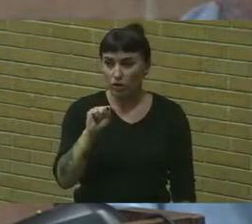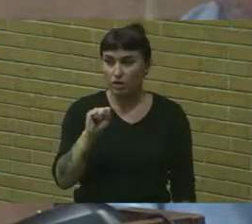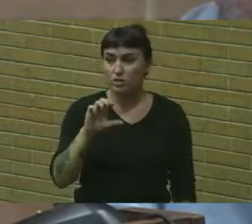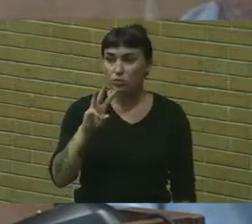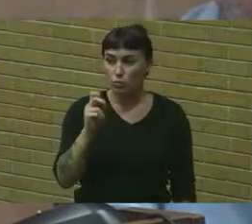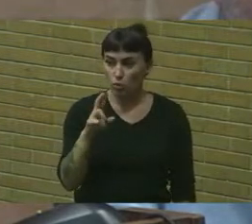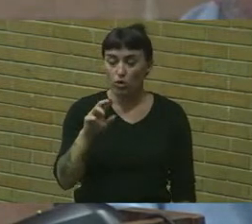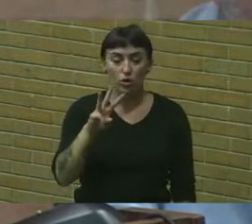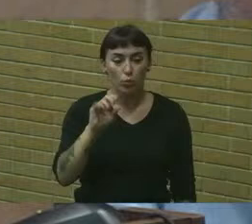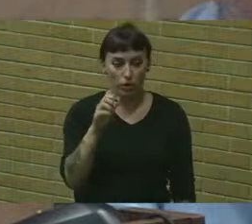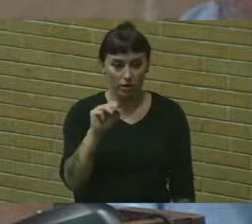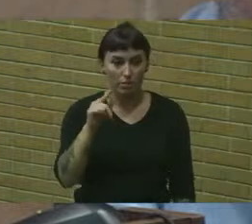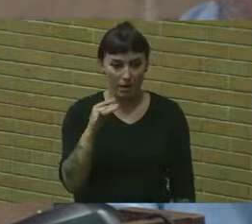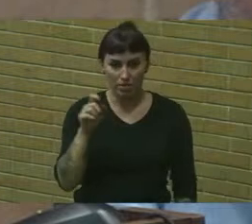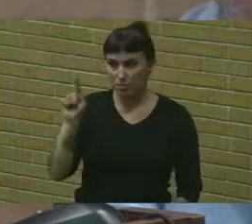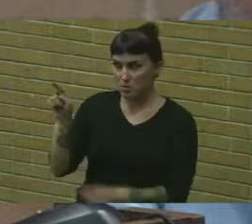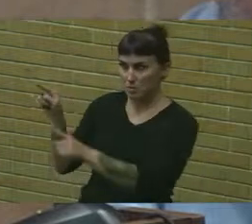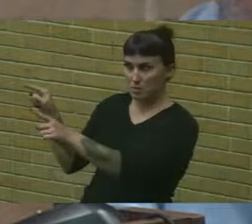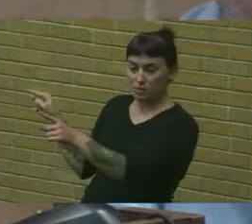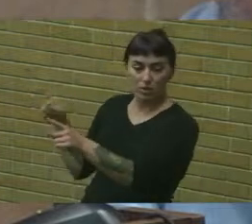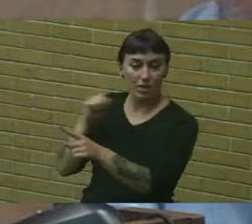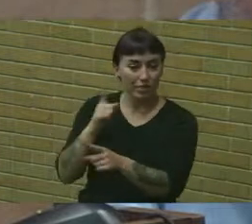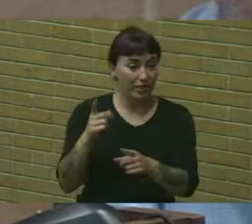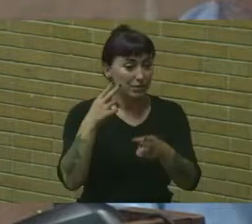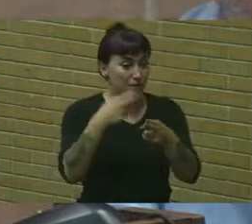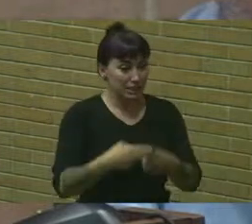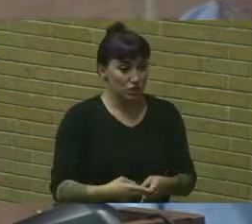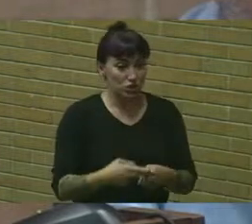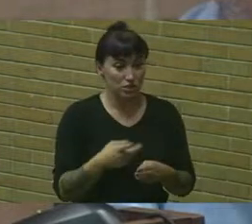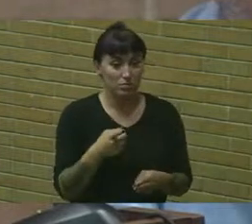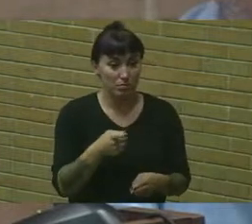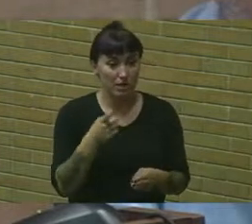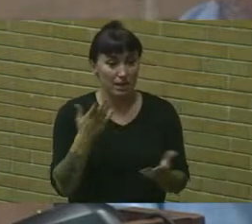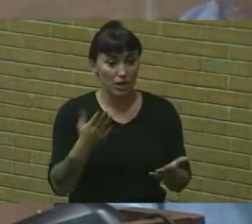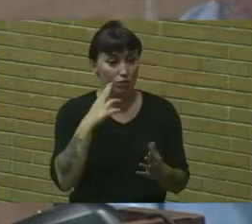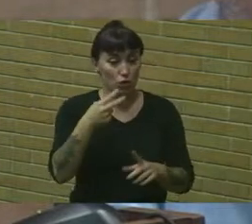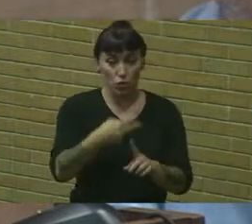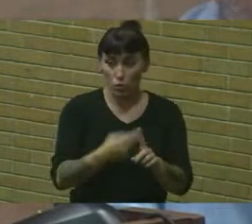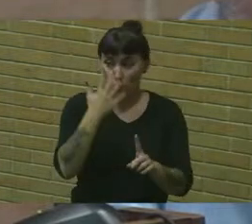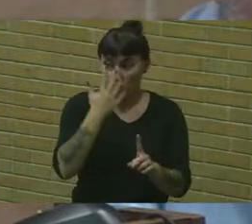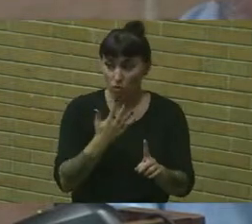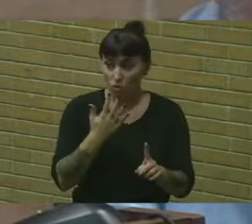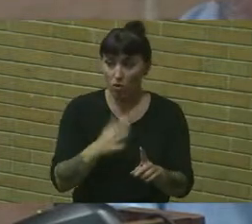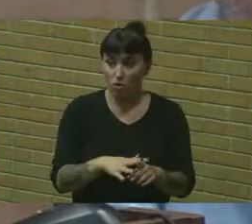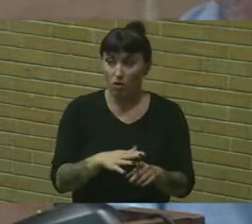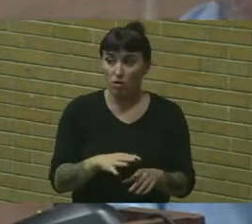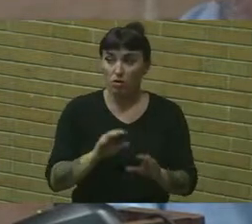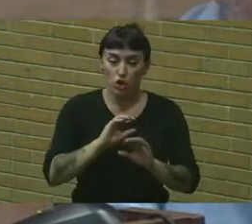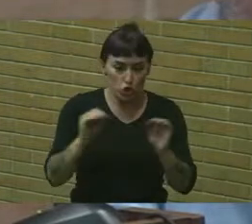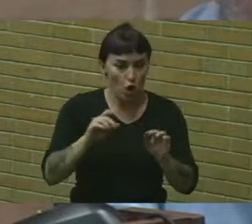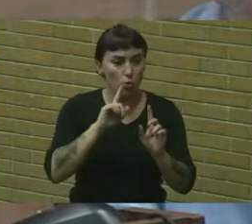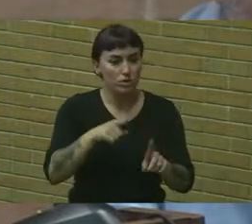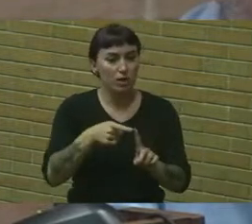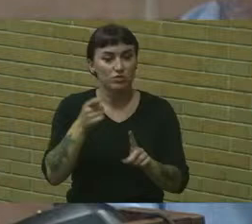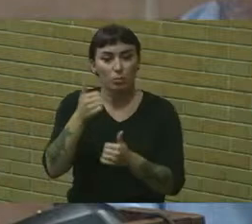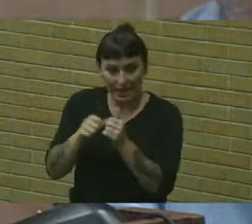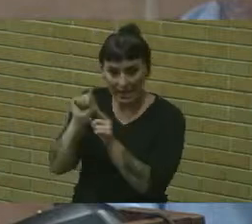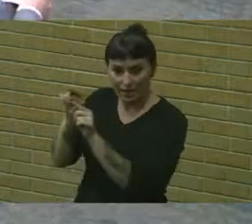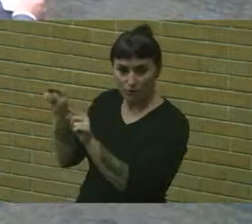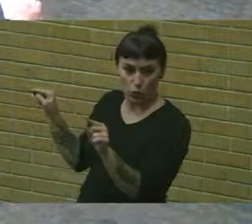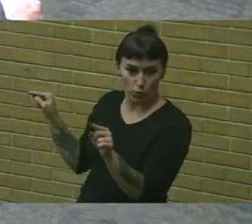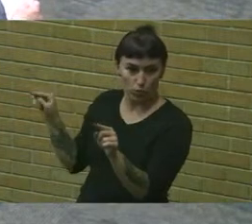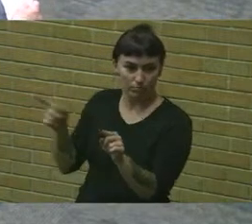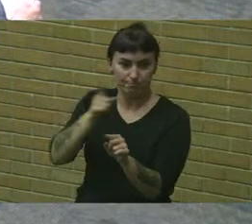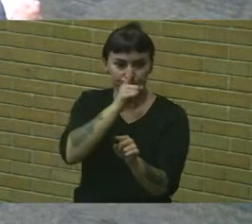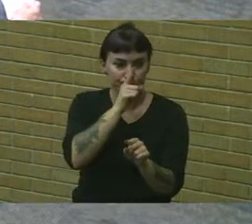Maley. This petition has been out here for 2 months, and unfortunately, we have received no responses from any of you.